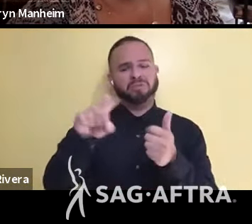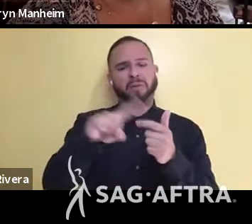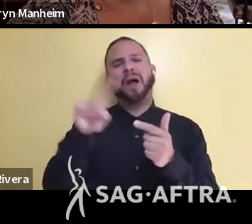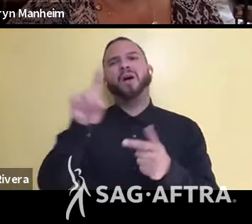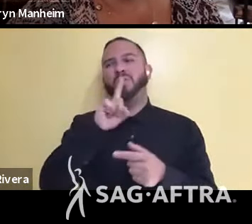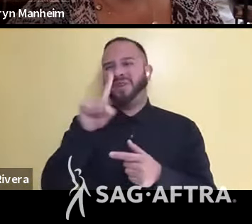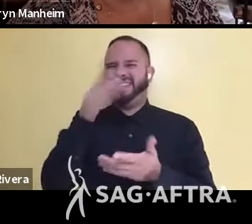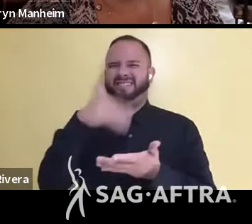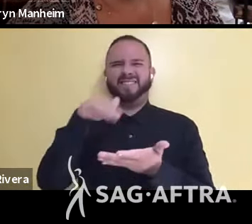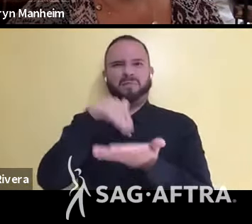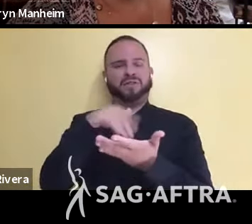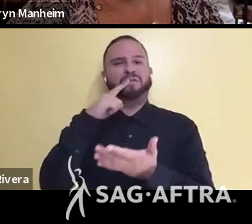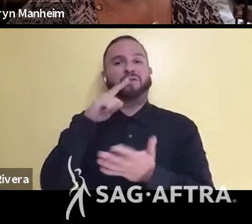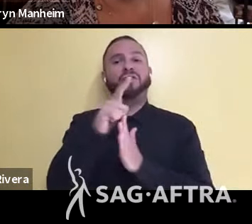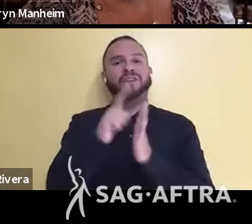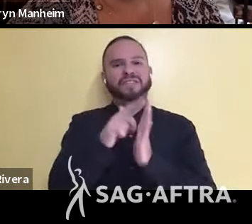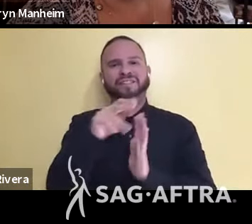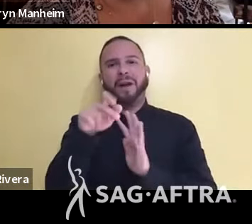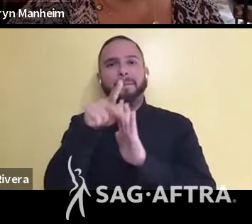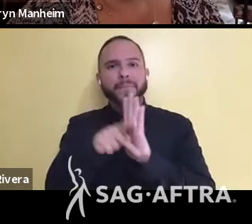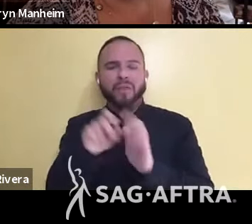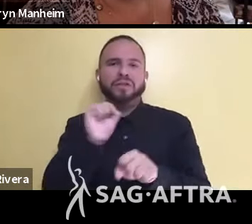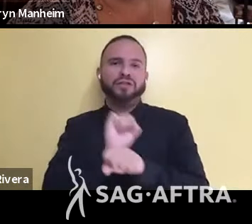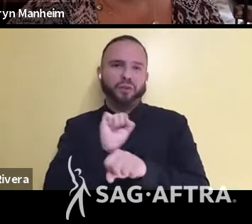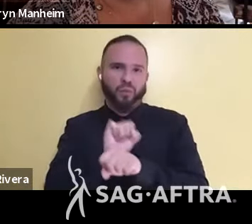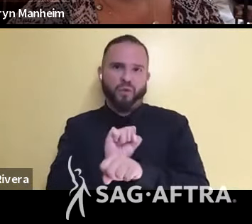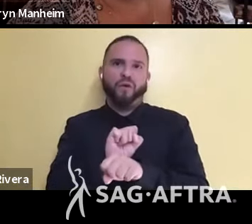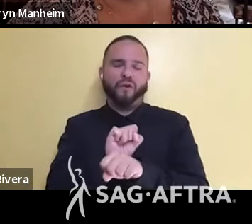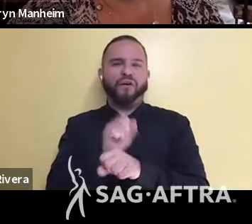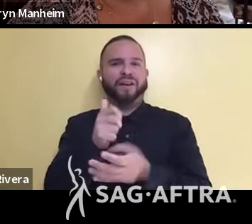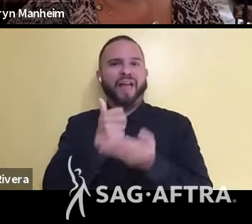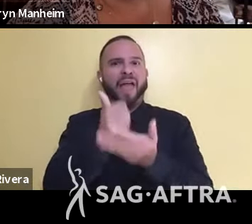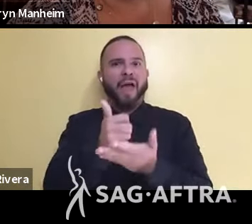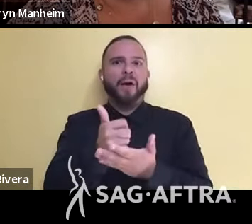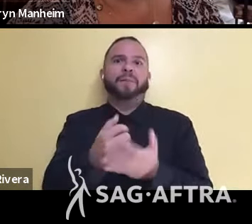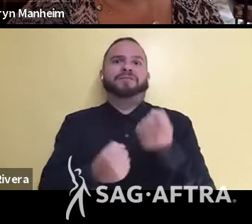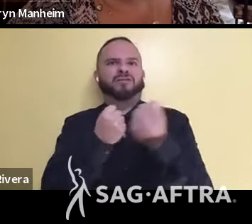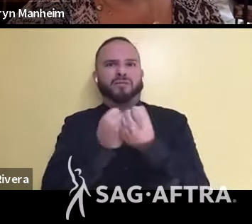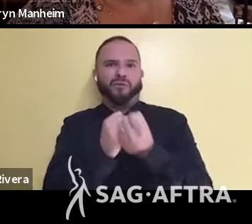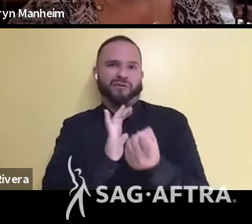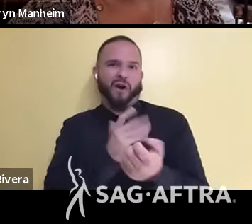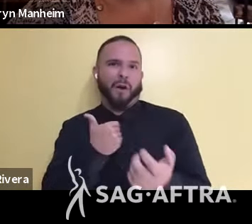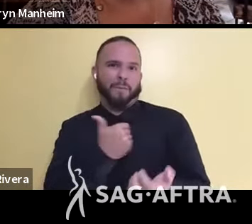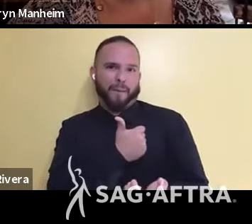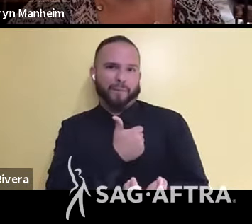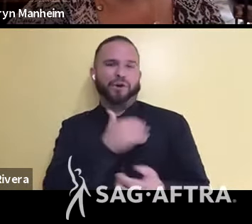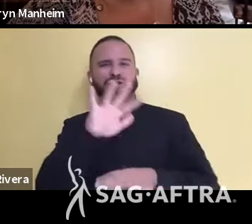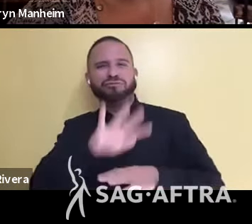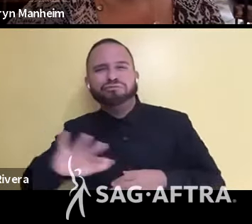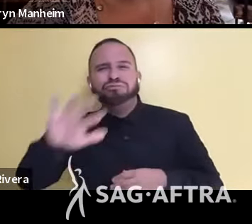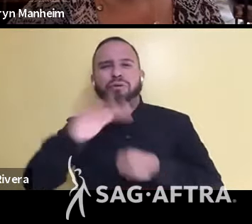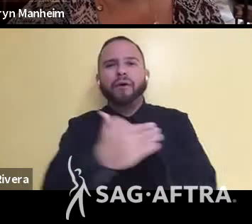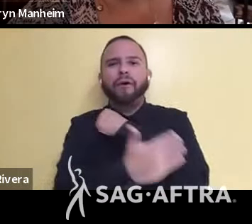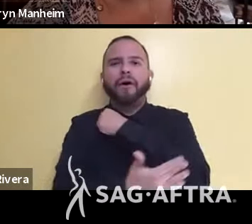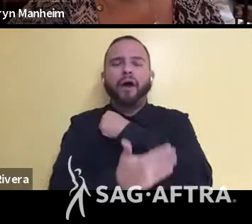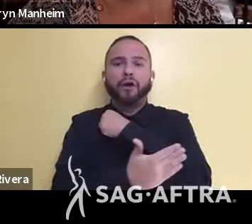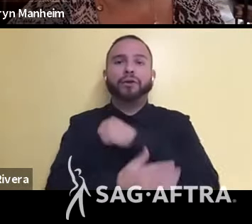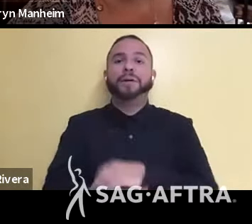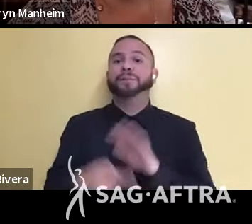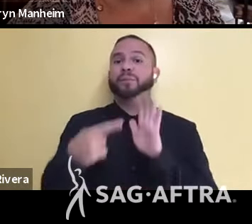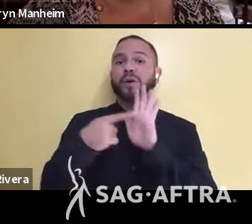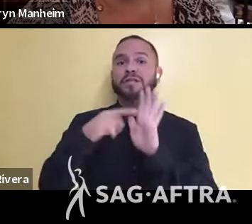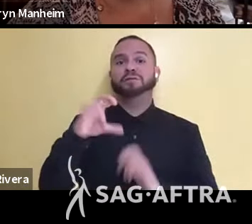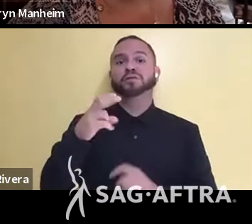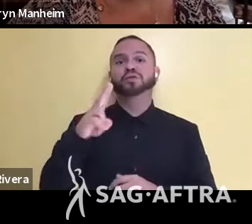epicenter of legislative and policy work that helps and supports our members across the country. Representative Chu is a 10-year member of the